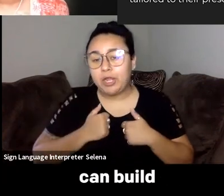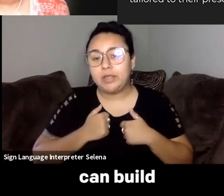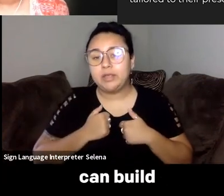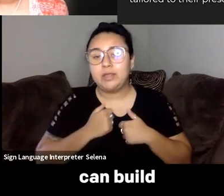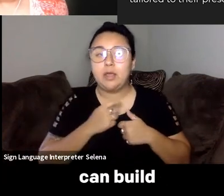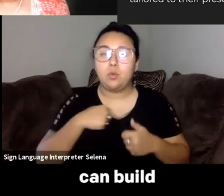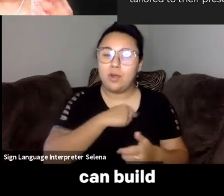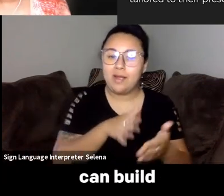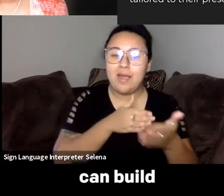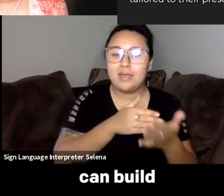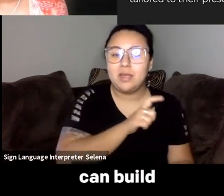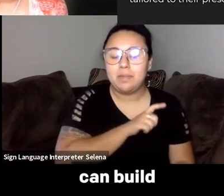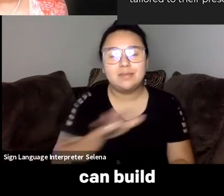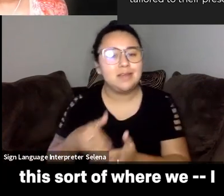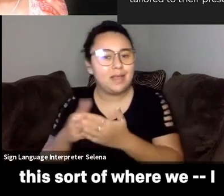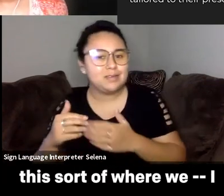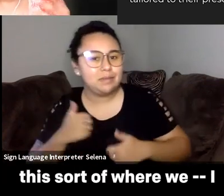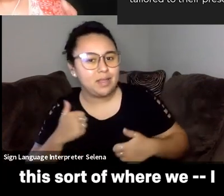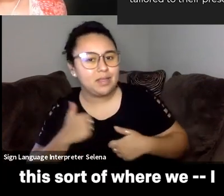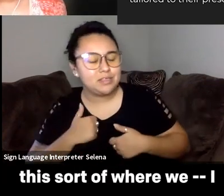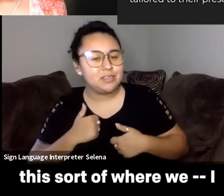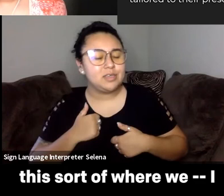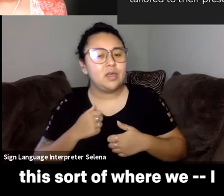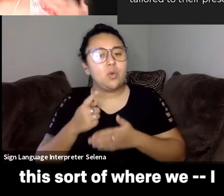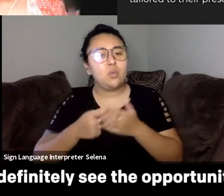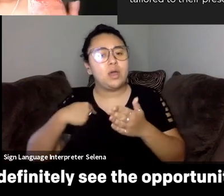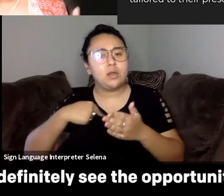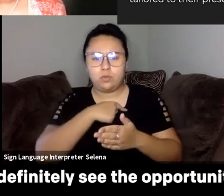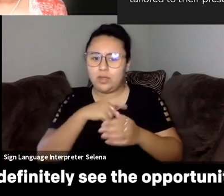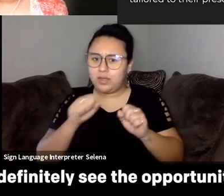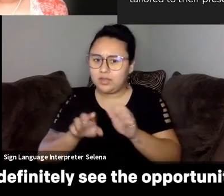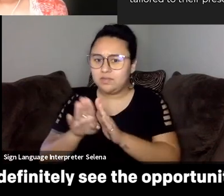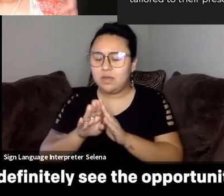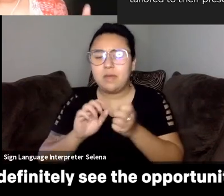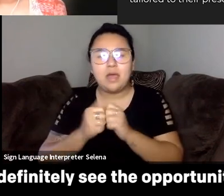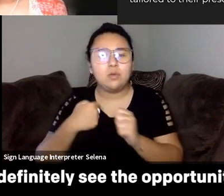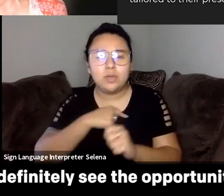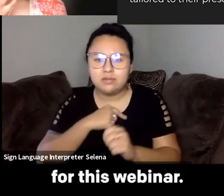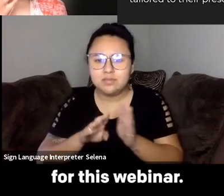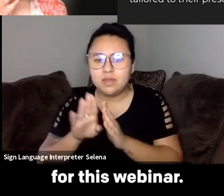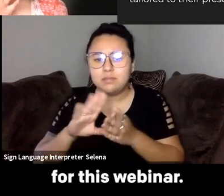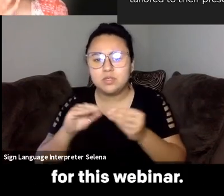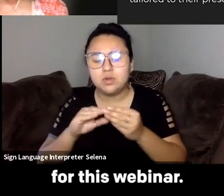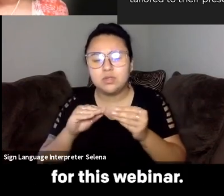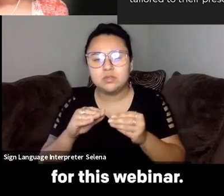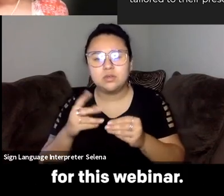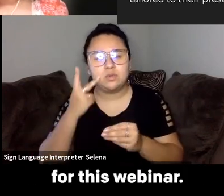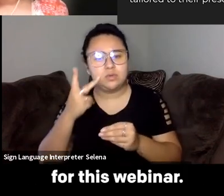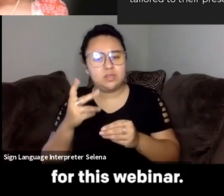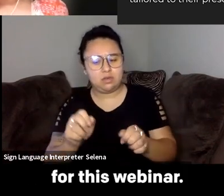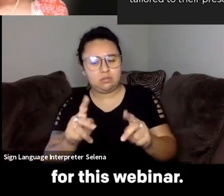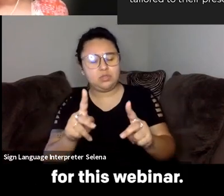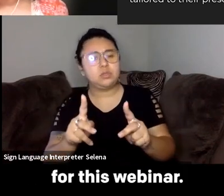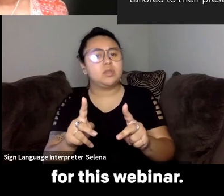we can build is sort of where I definitely see the opportunity for